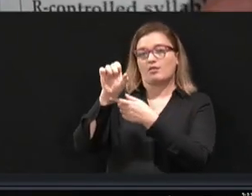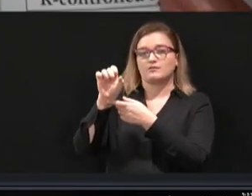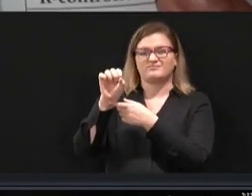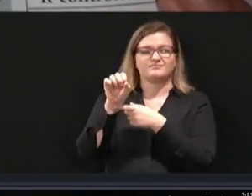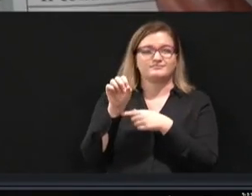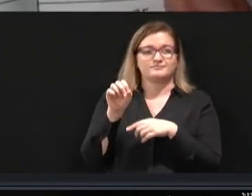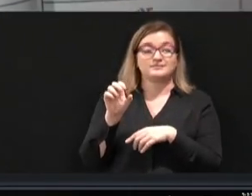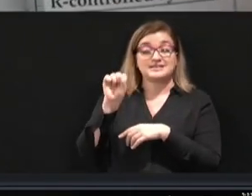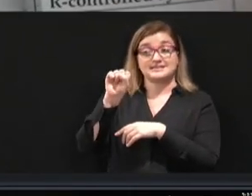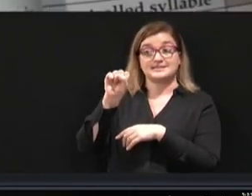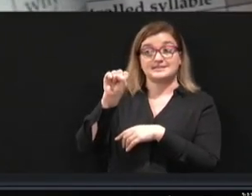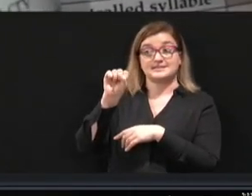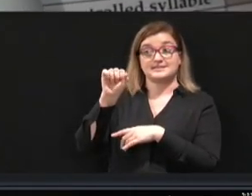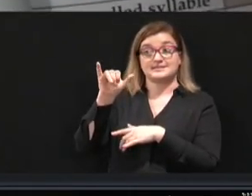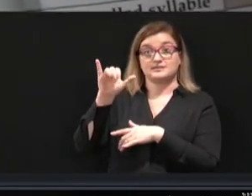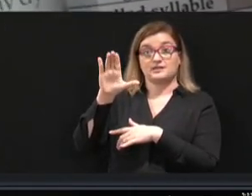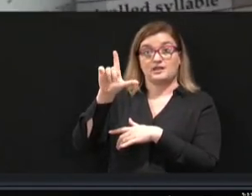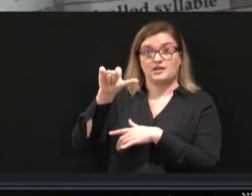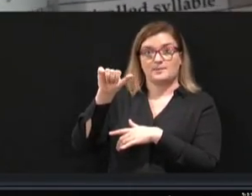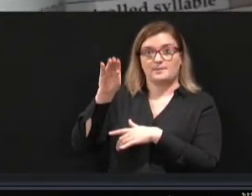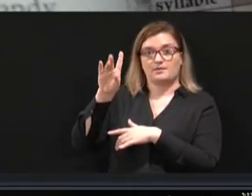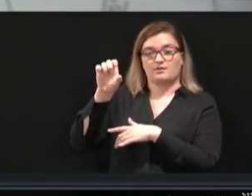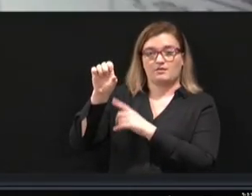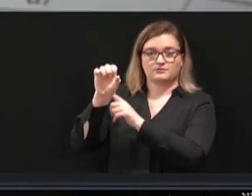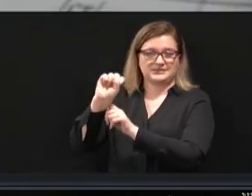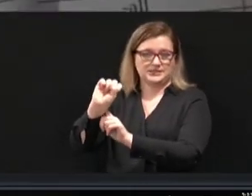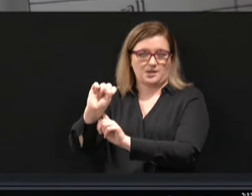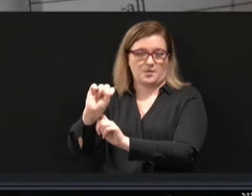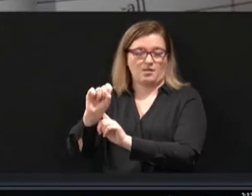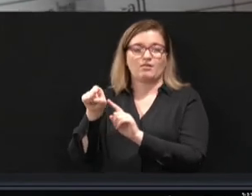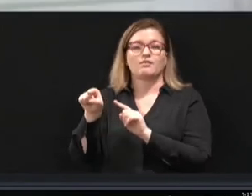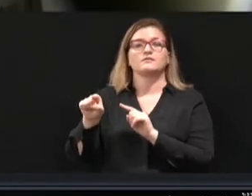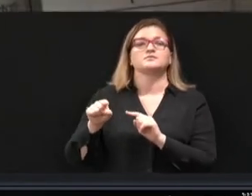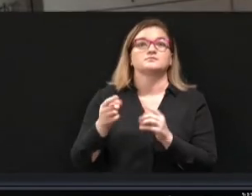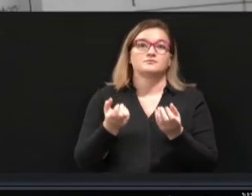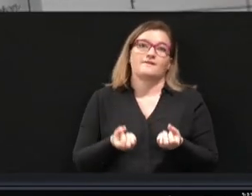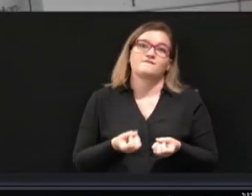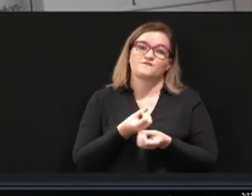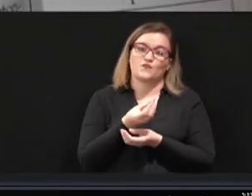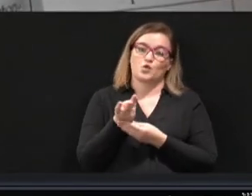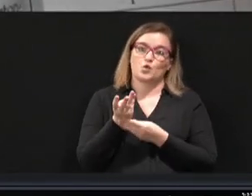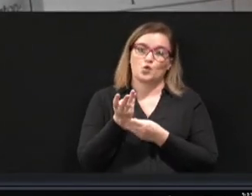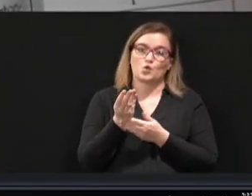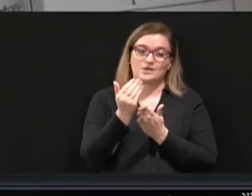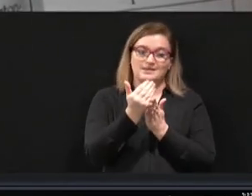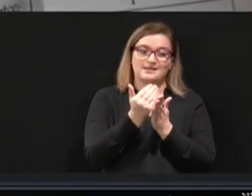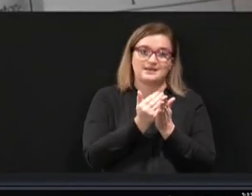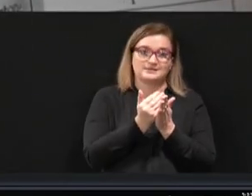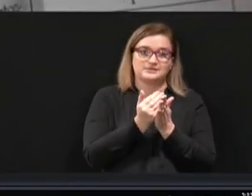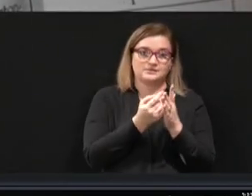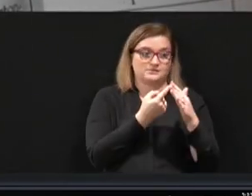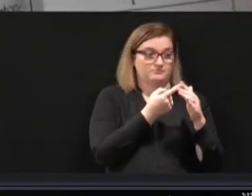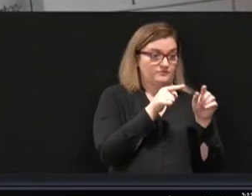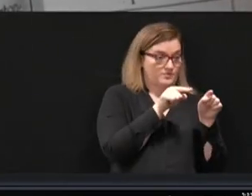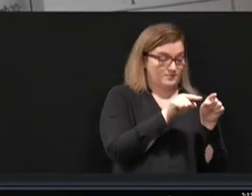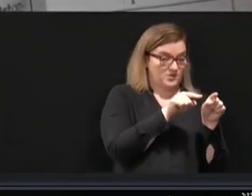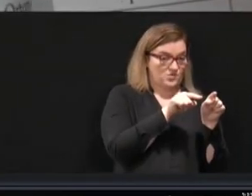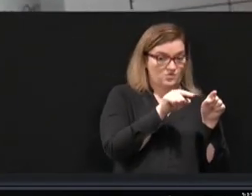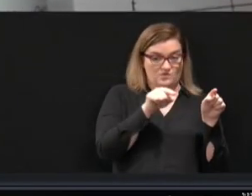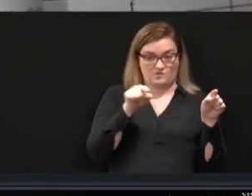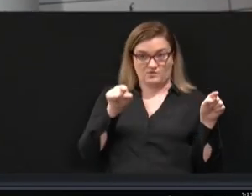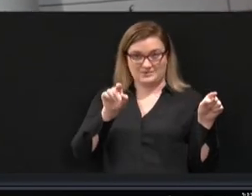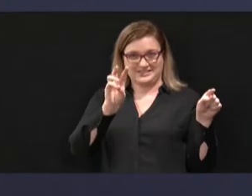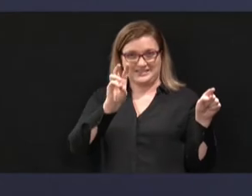be tapped twice. So there's quite a few lessons in between there before you're tapping that